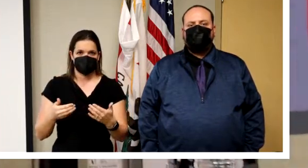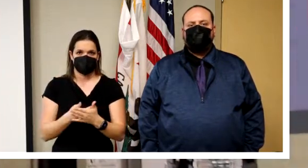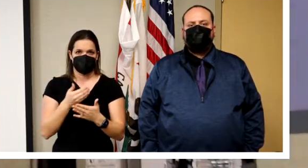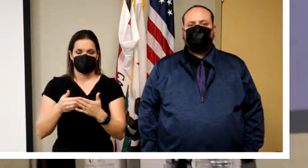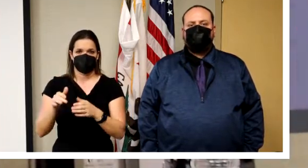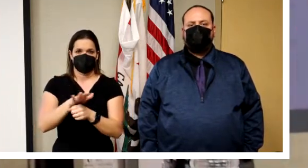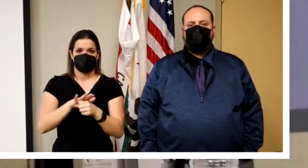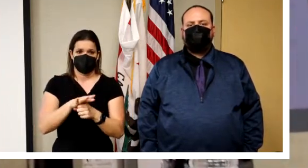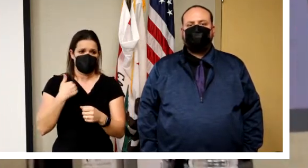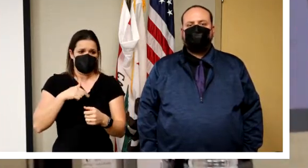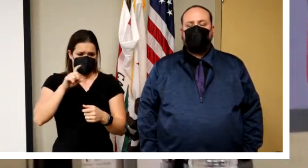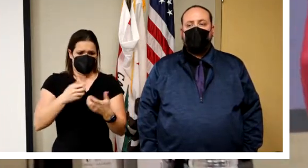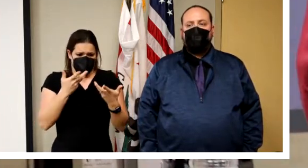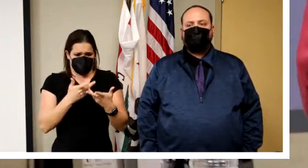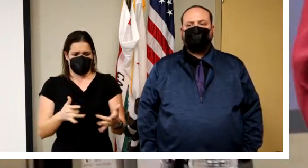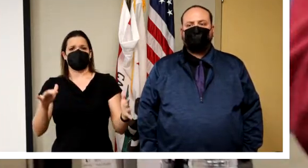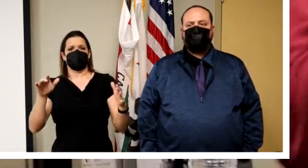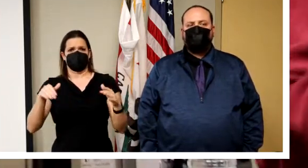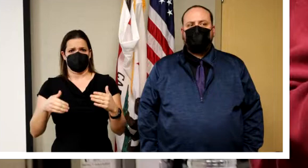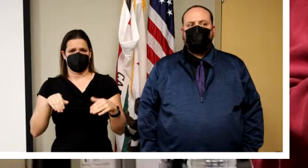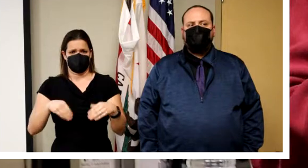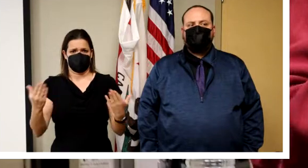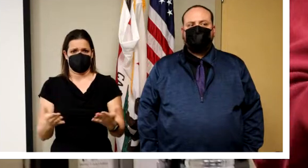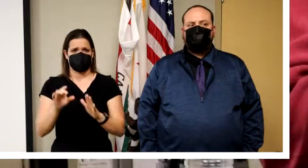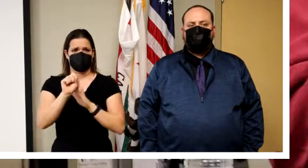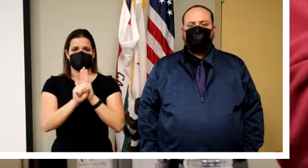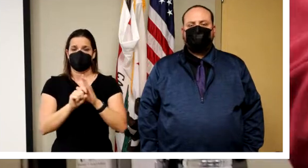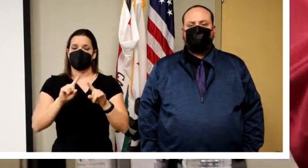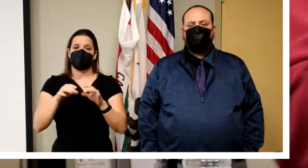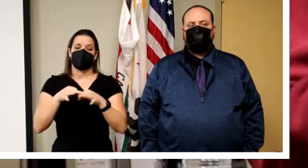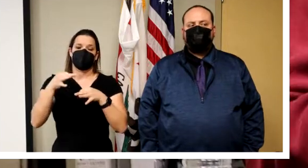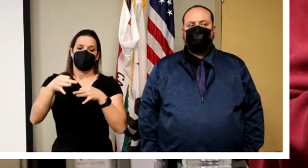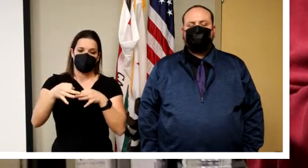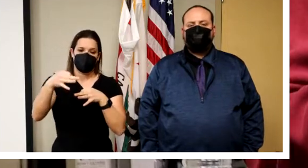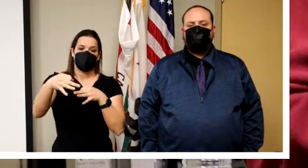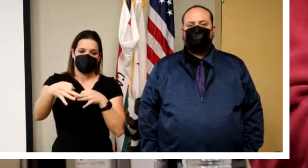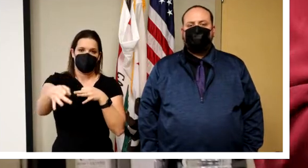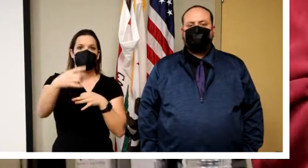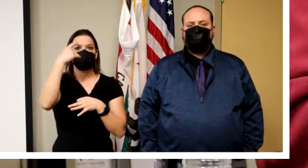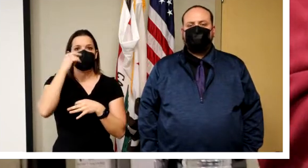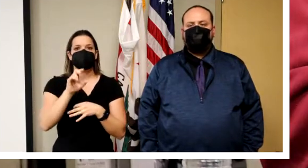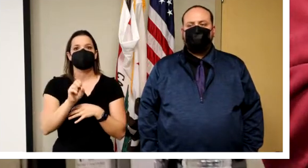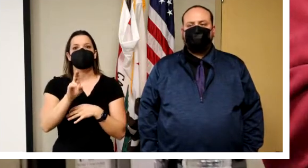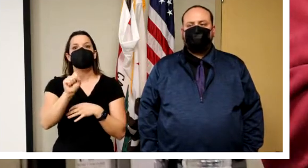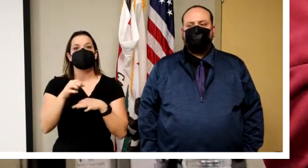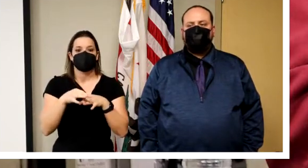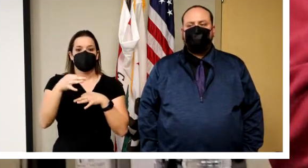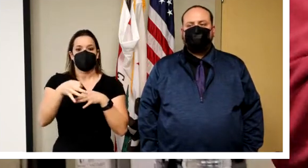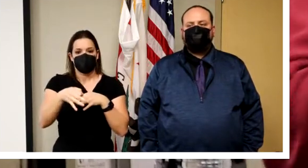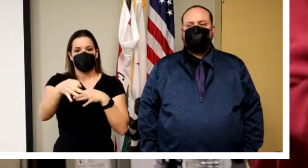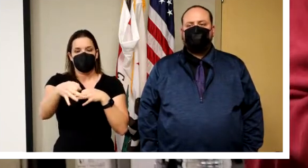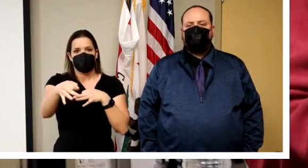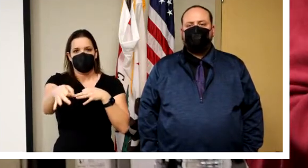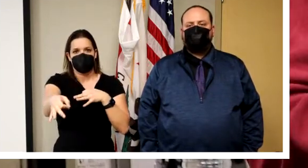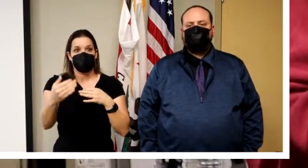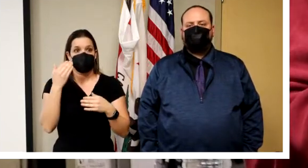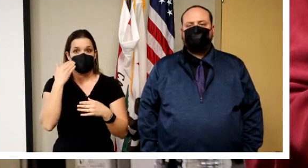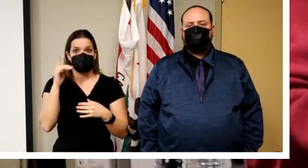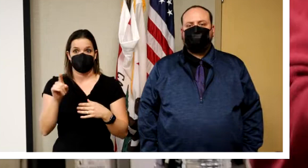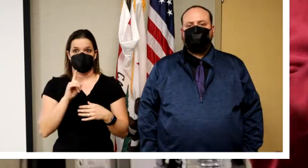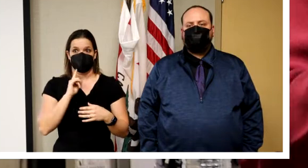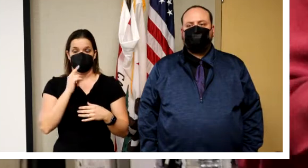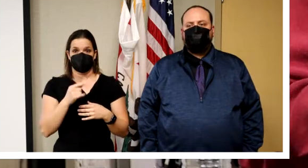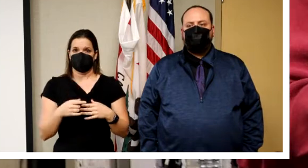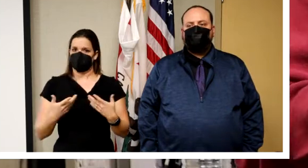done with most of this by now throughout the state, but a lot of stuff was delayed because the census was delayed. And I know a lot of people have been very critical of the